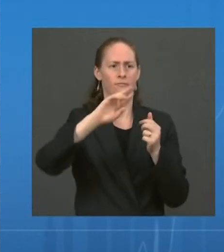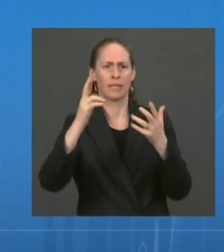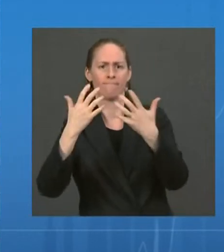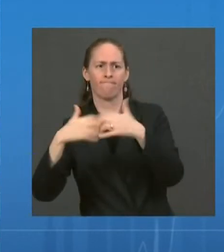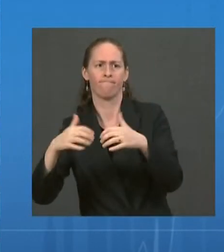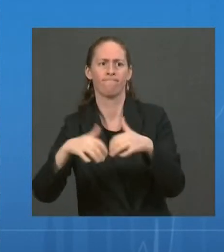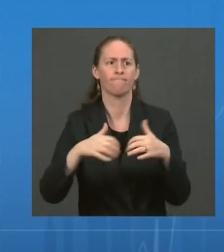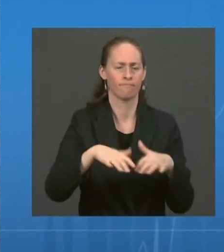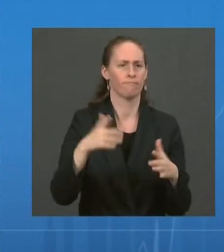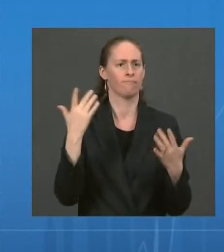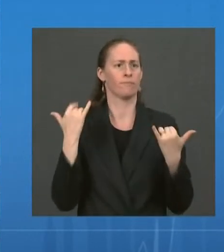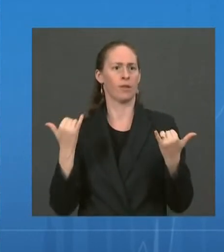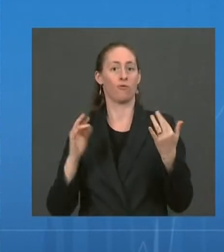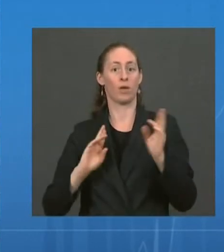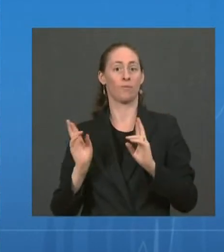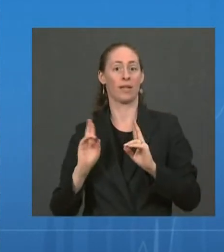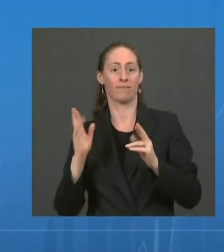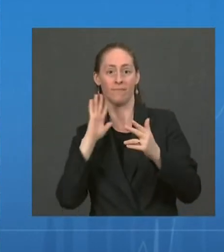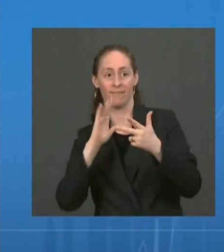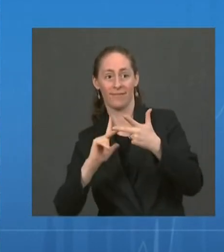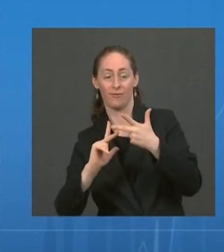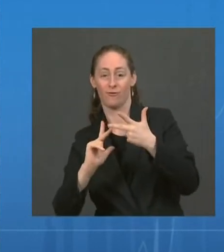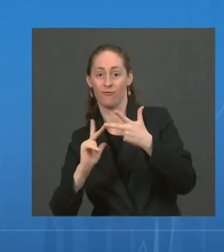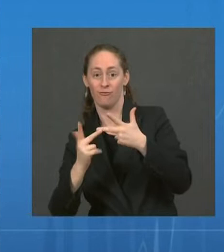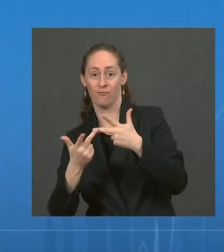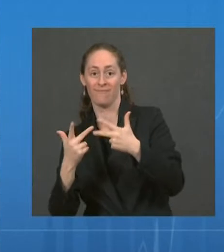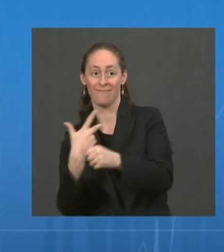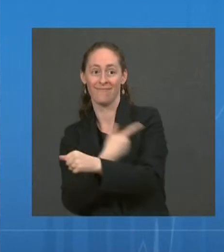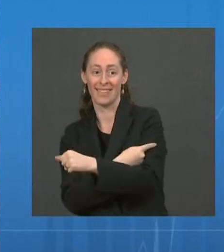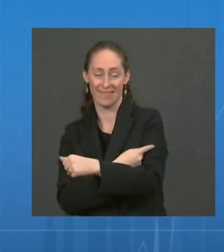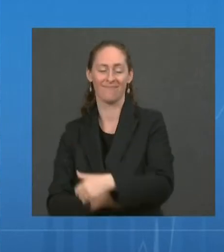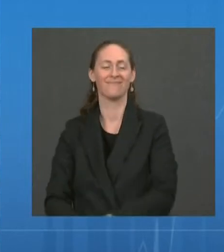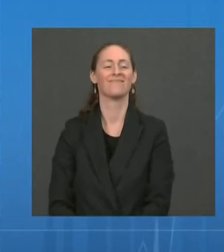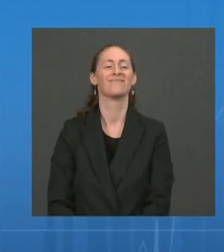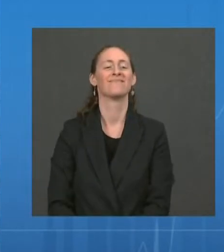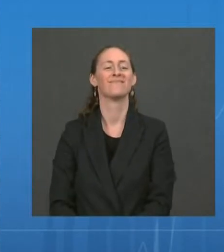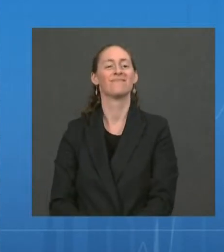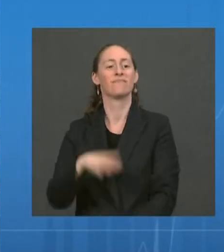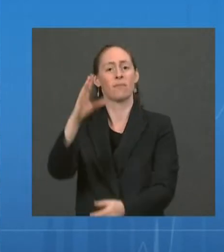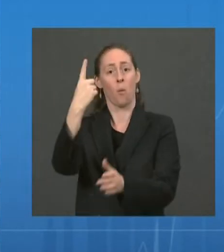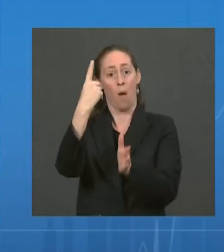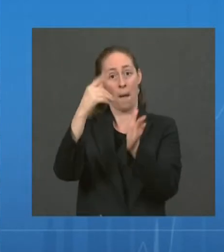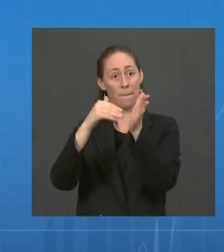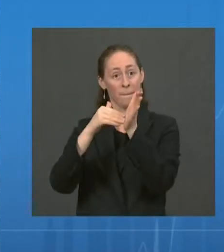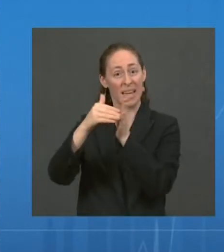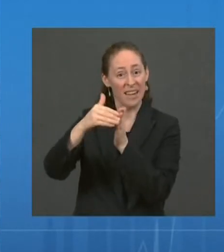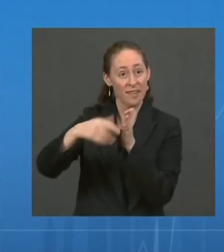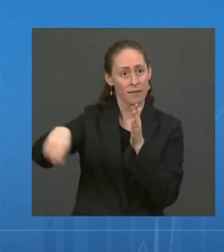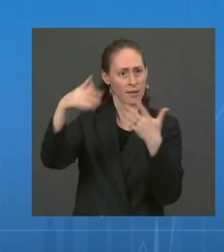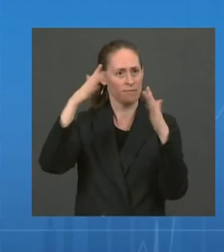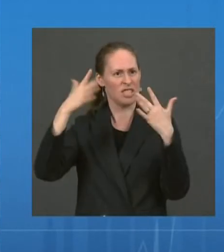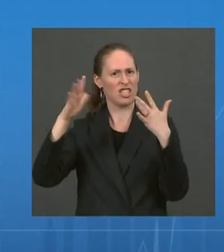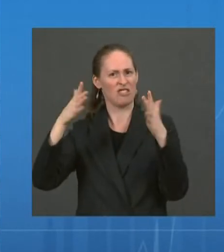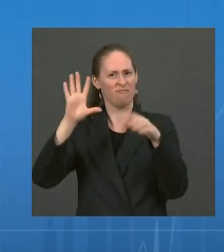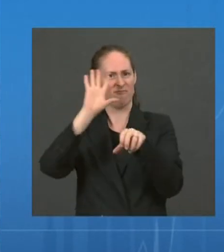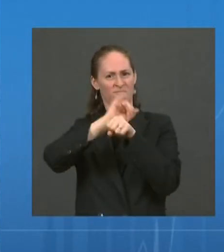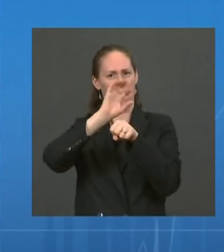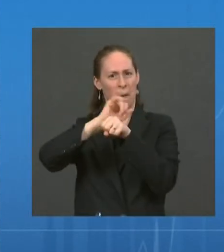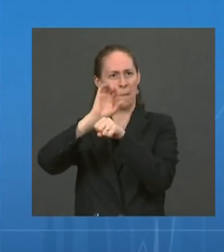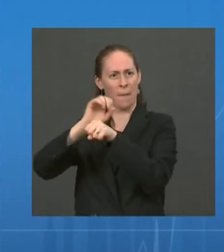booster. And almost 1 million people have already scheduled their booster shots through pharmacies over the coming